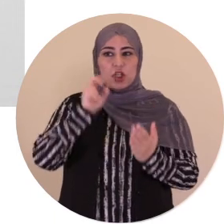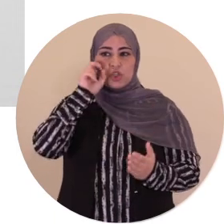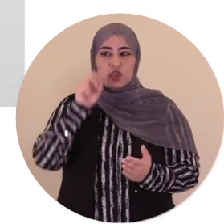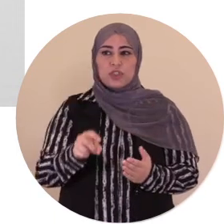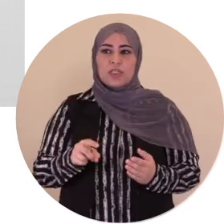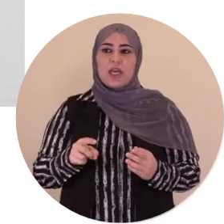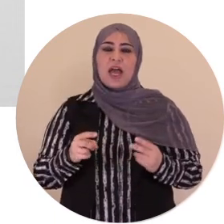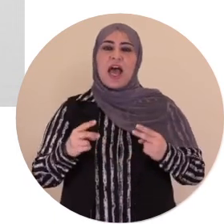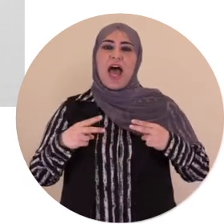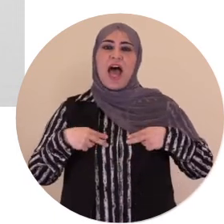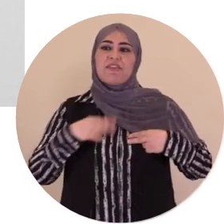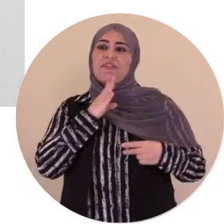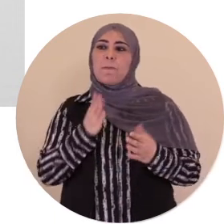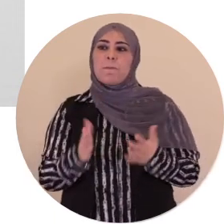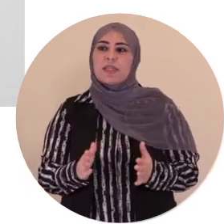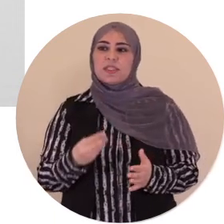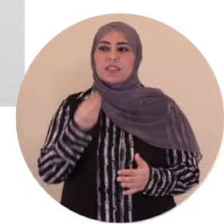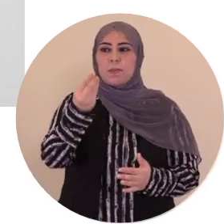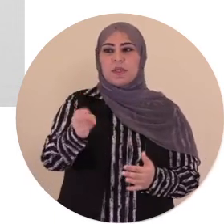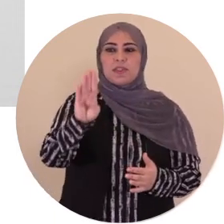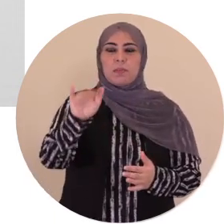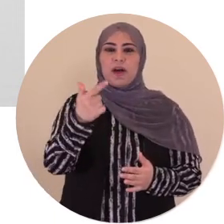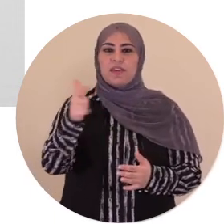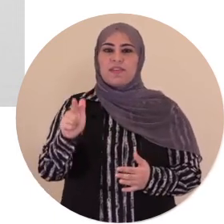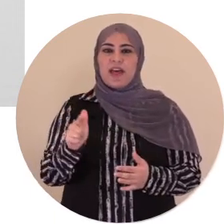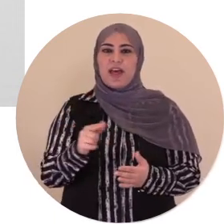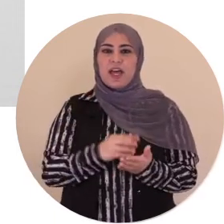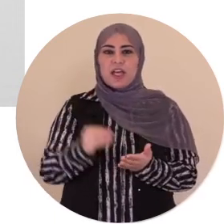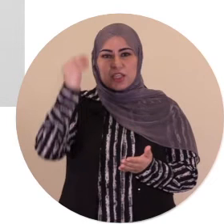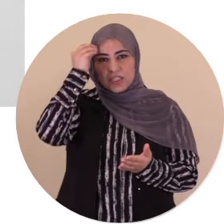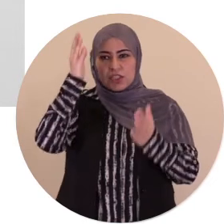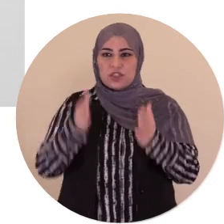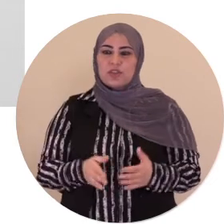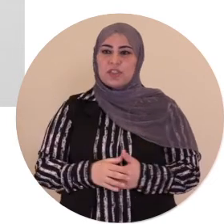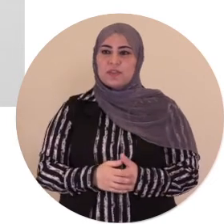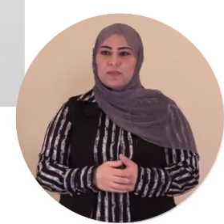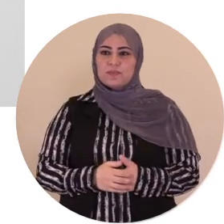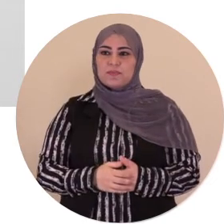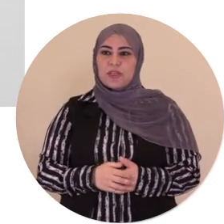is? Very, very easy. And we have here another example